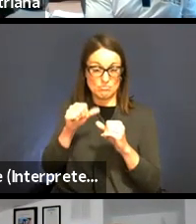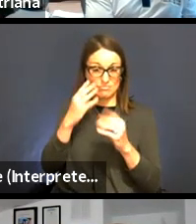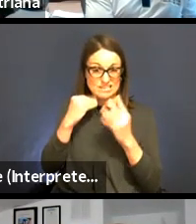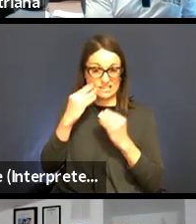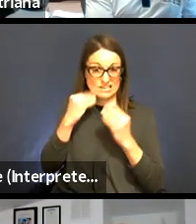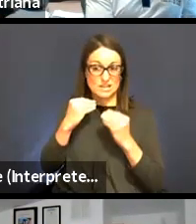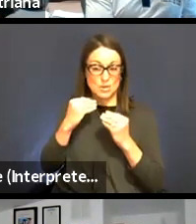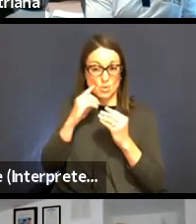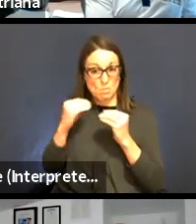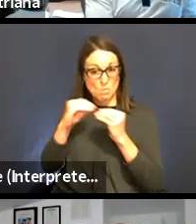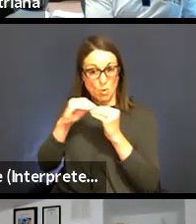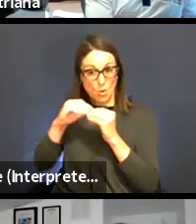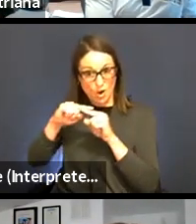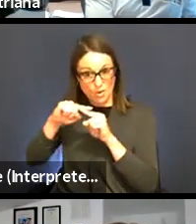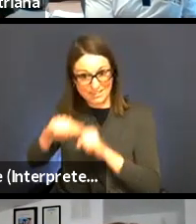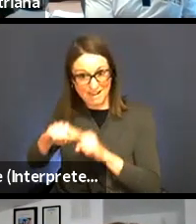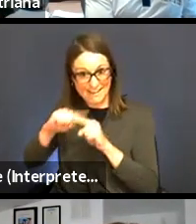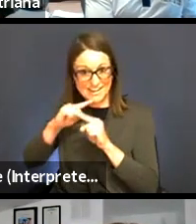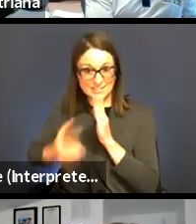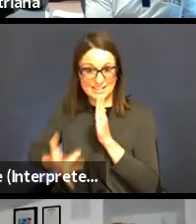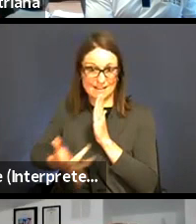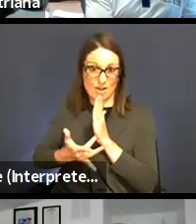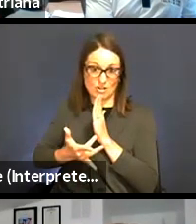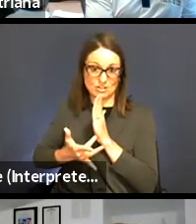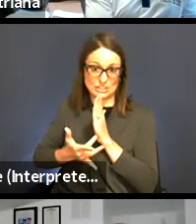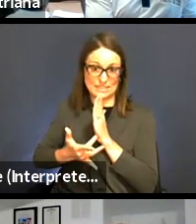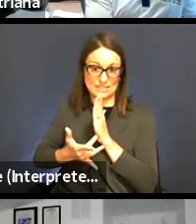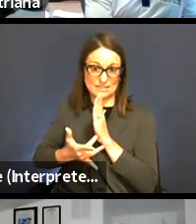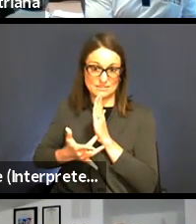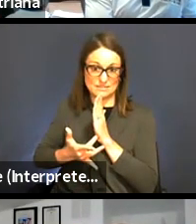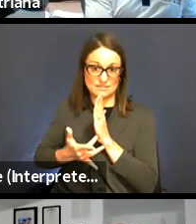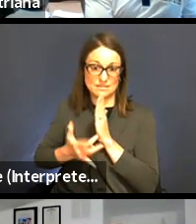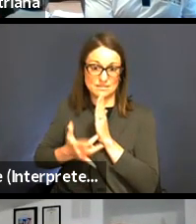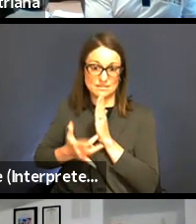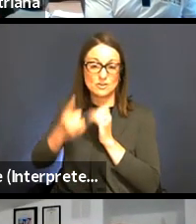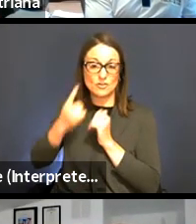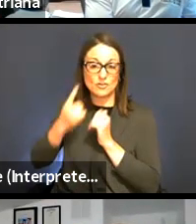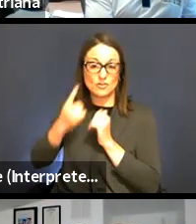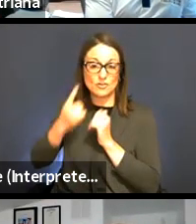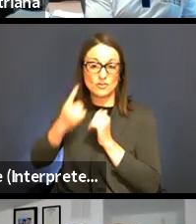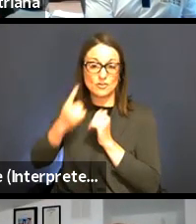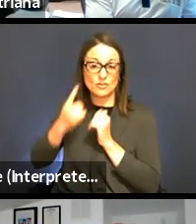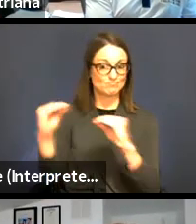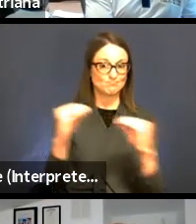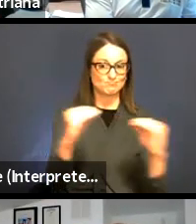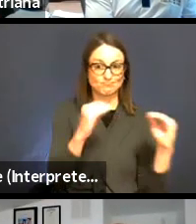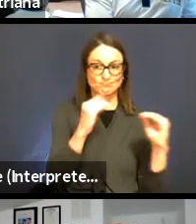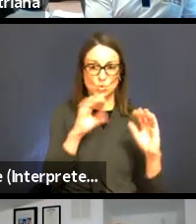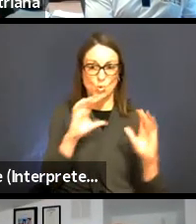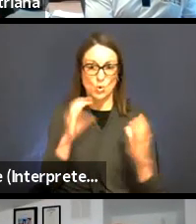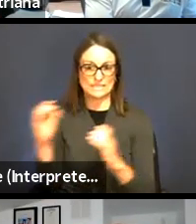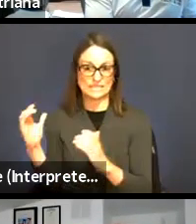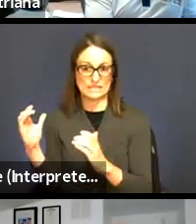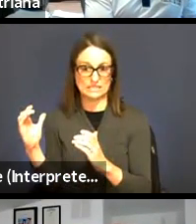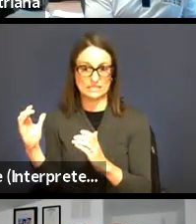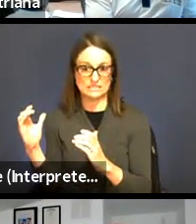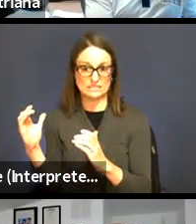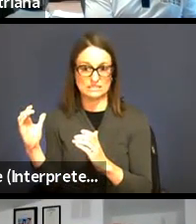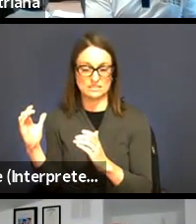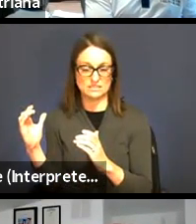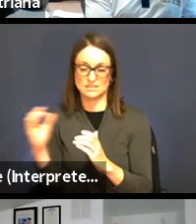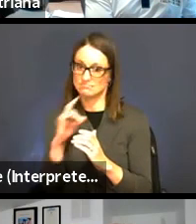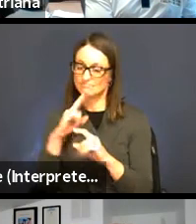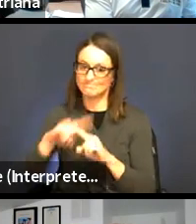upon technology for delivering our courses, then I think we have to have a